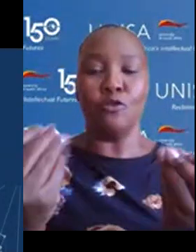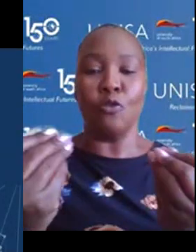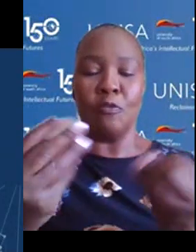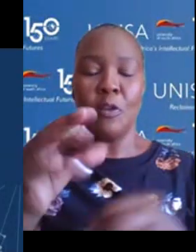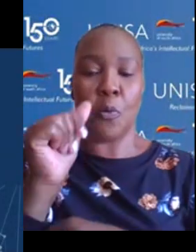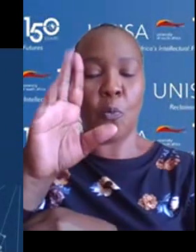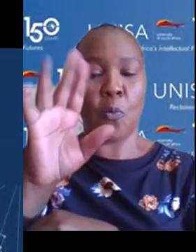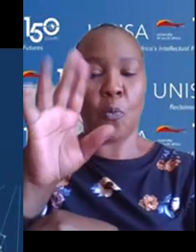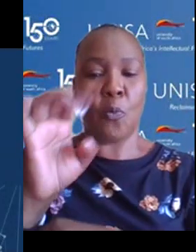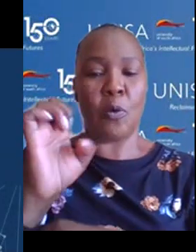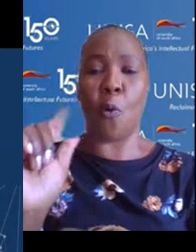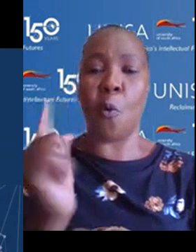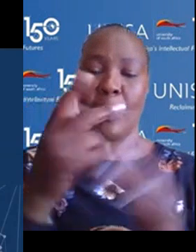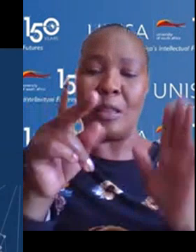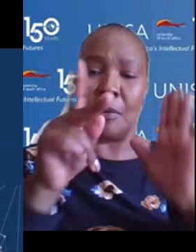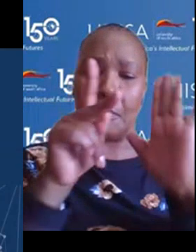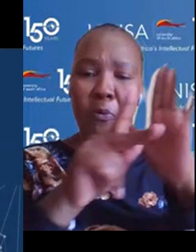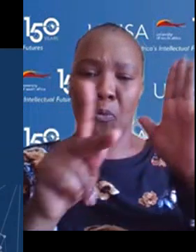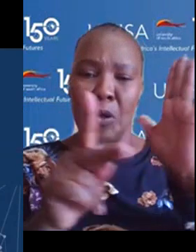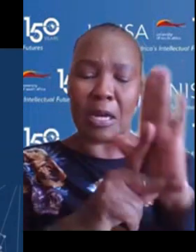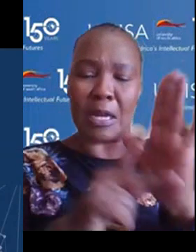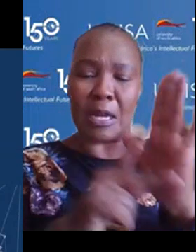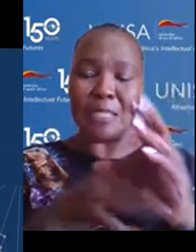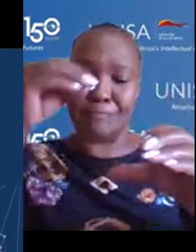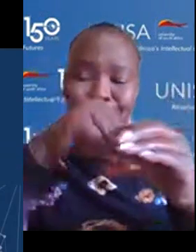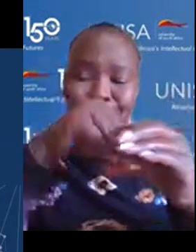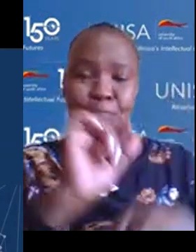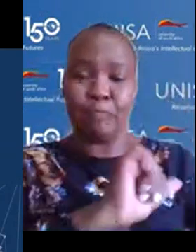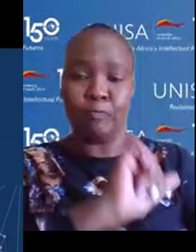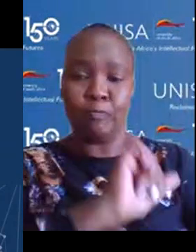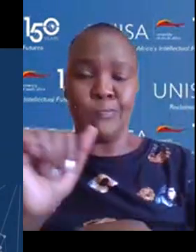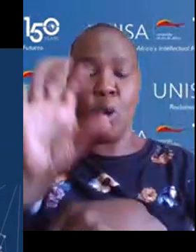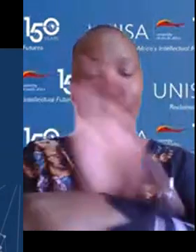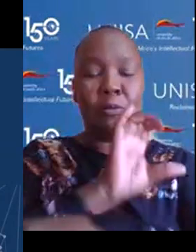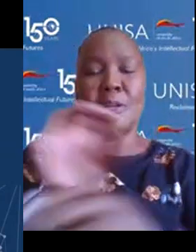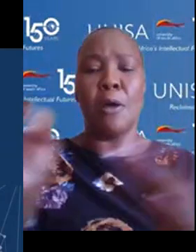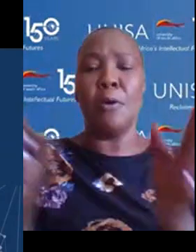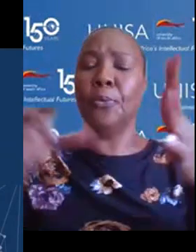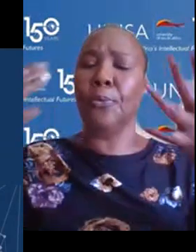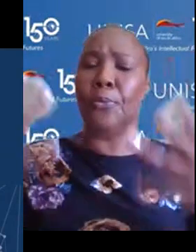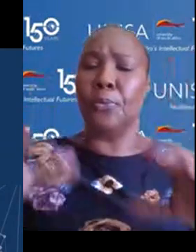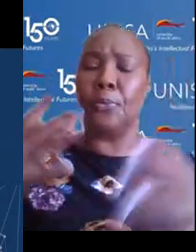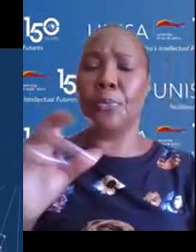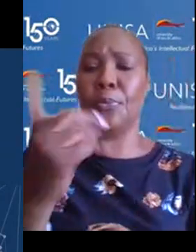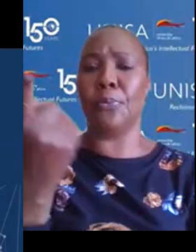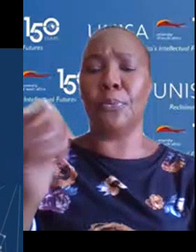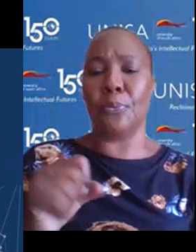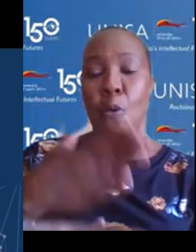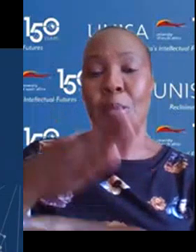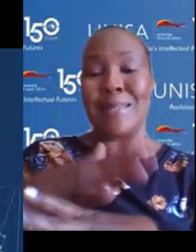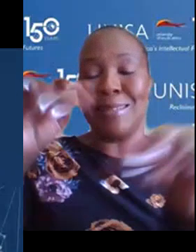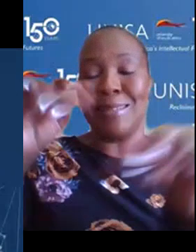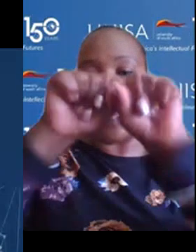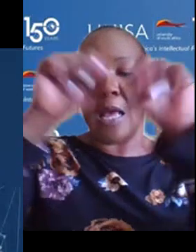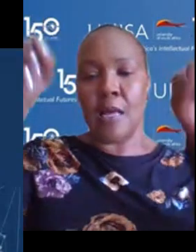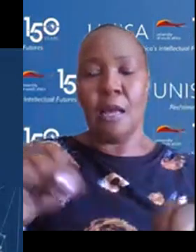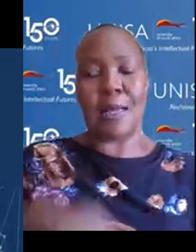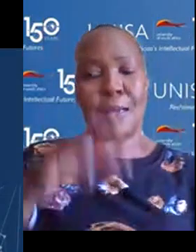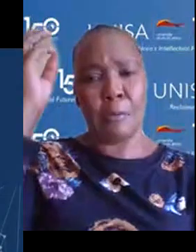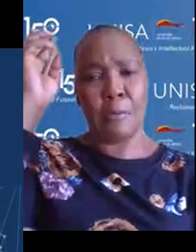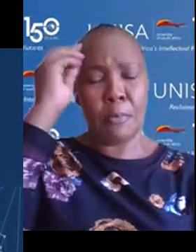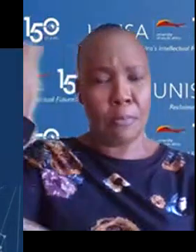all the programs that you run on your computer. And the most important program is called your operating system. So just remember